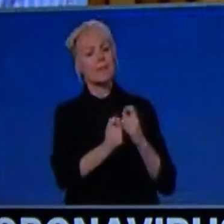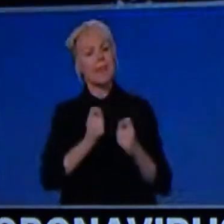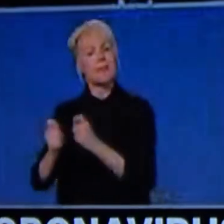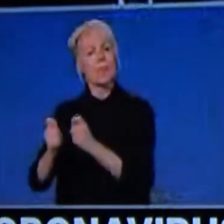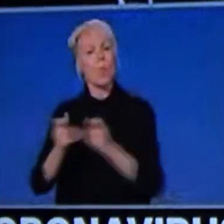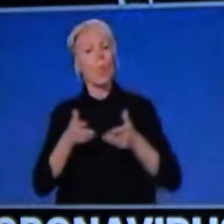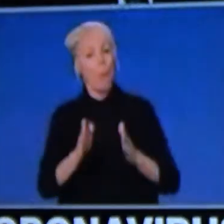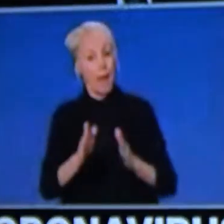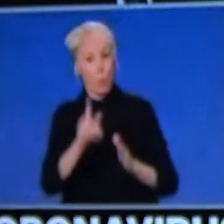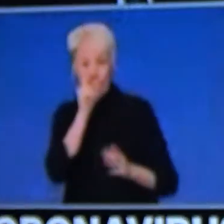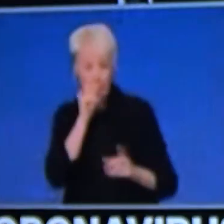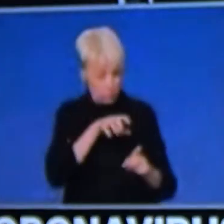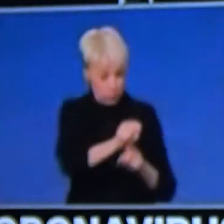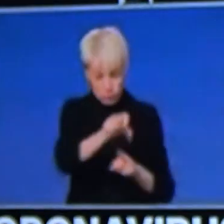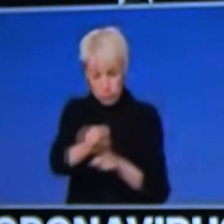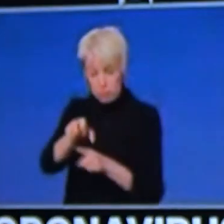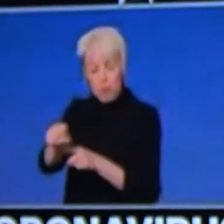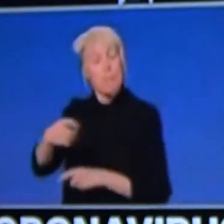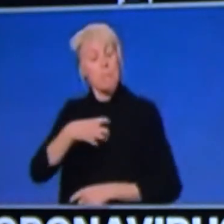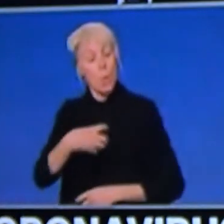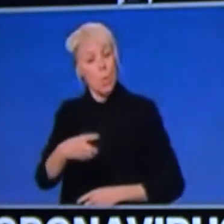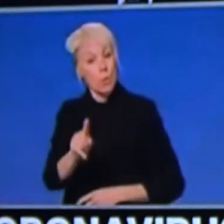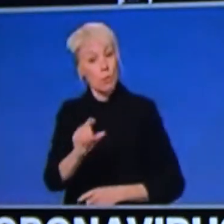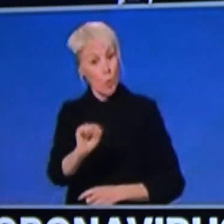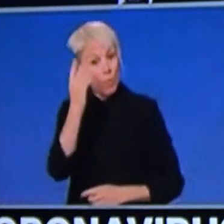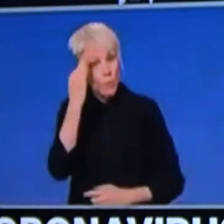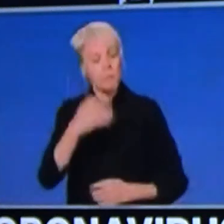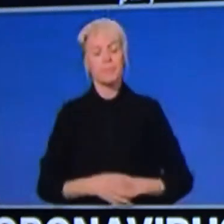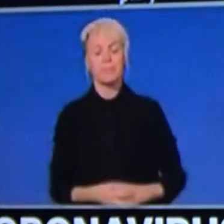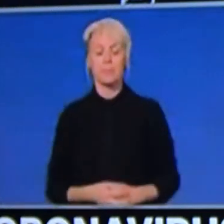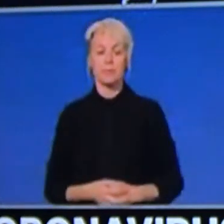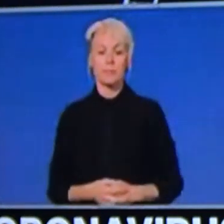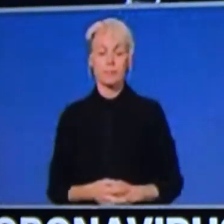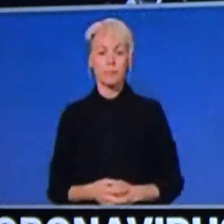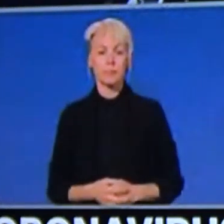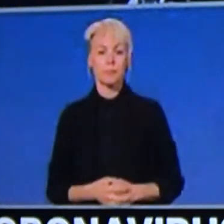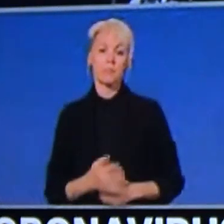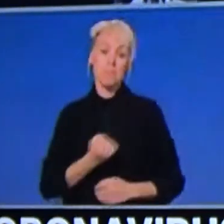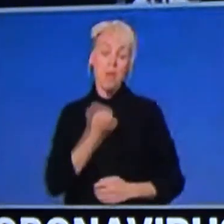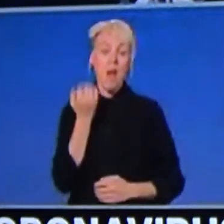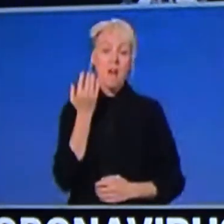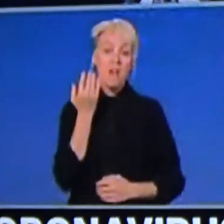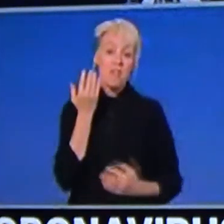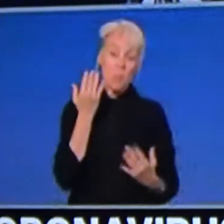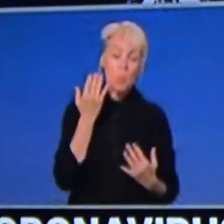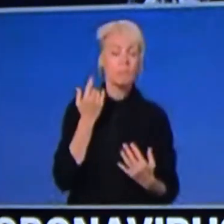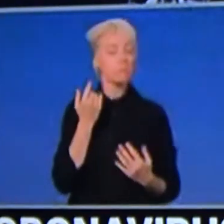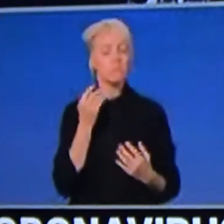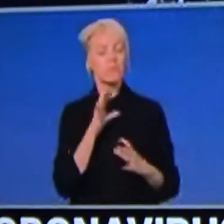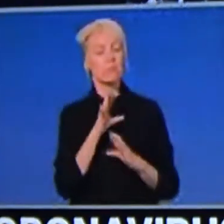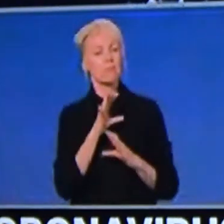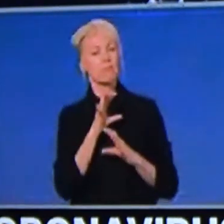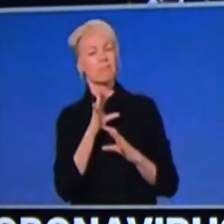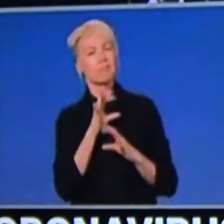to that? Our sense is that's unlikely. We can't be absolutely sure. One of the challenges is